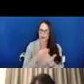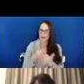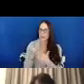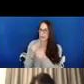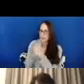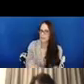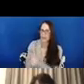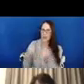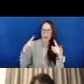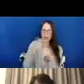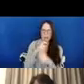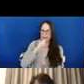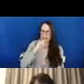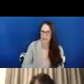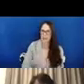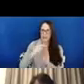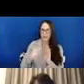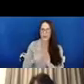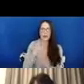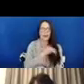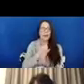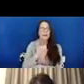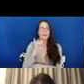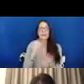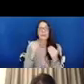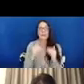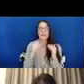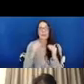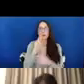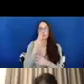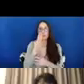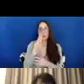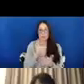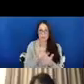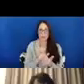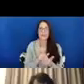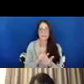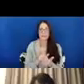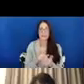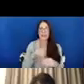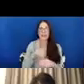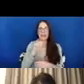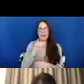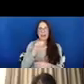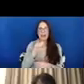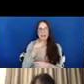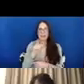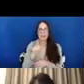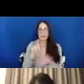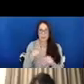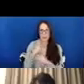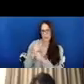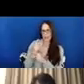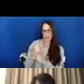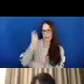outdated rules, such as SSI's limit of $2,000 in assets, in order to maintain benefits,